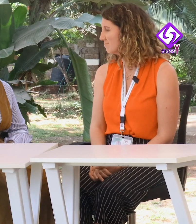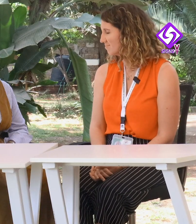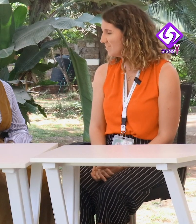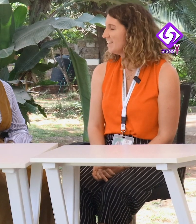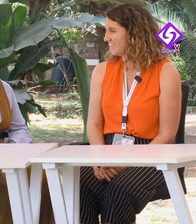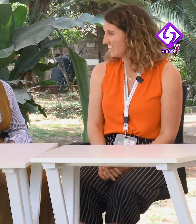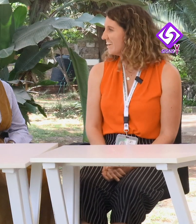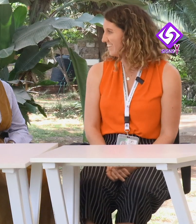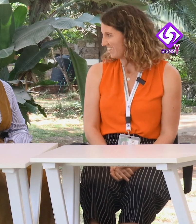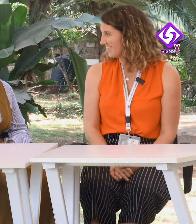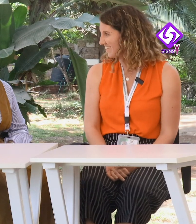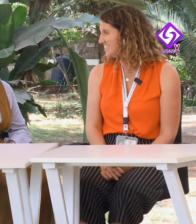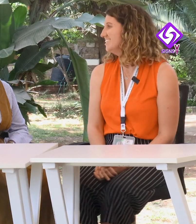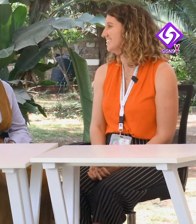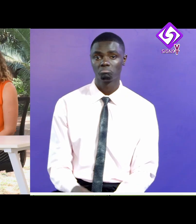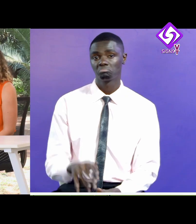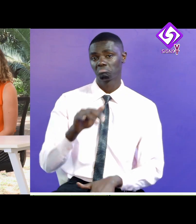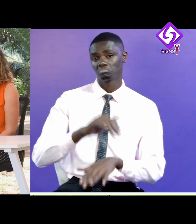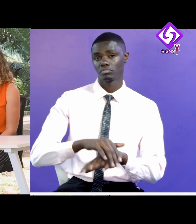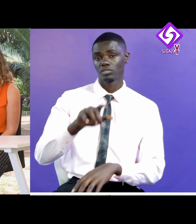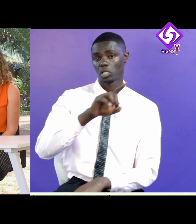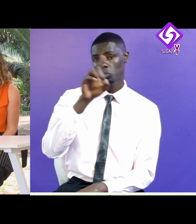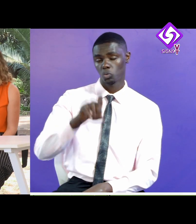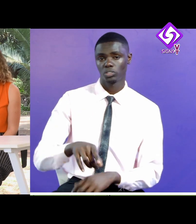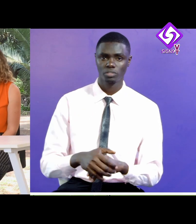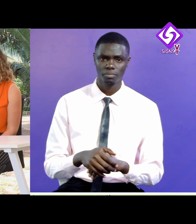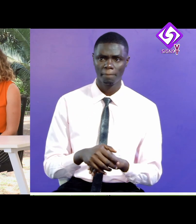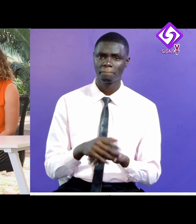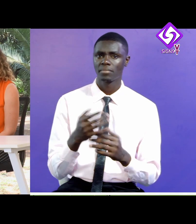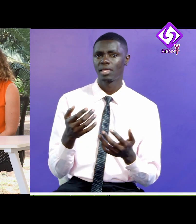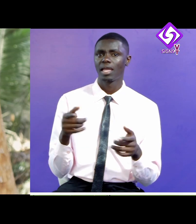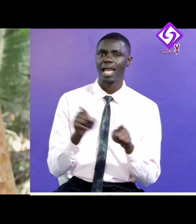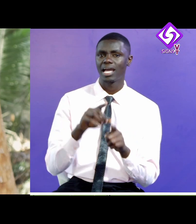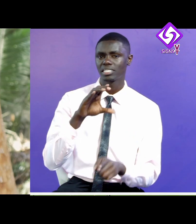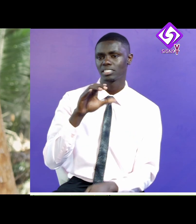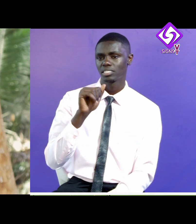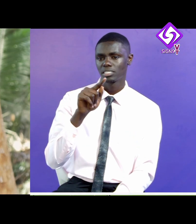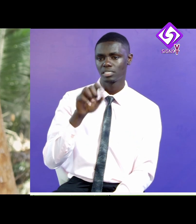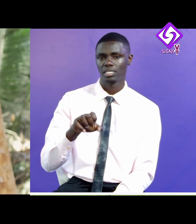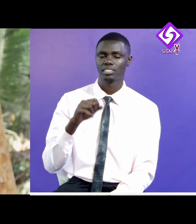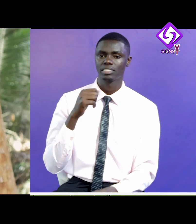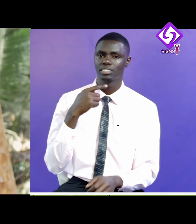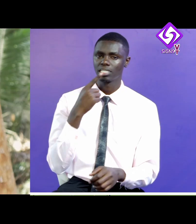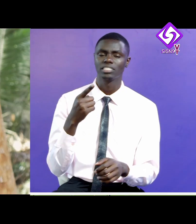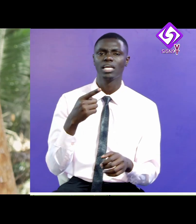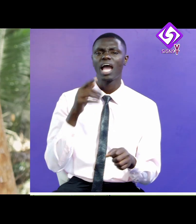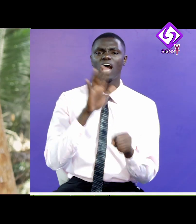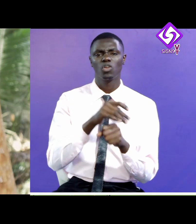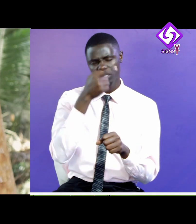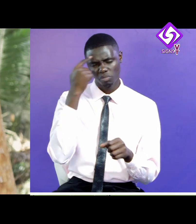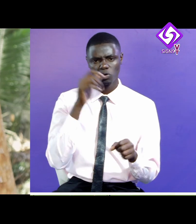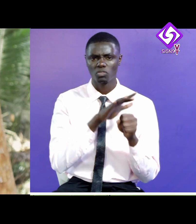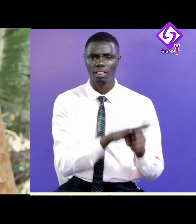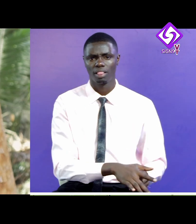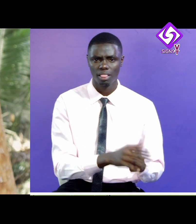health? Another good question. So I think, as Kat said, a lot of it is due to stigma, people